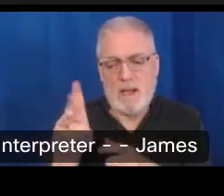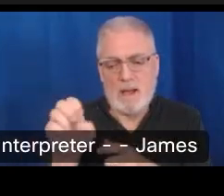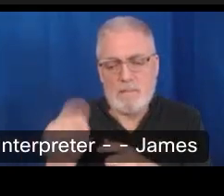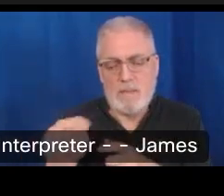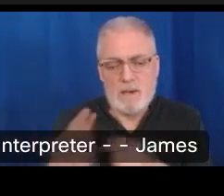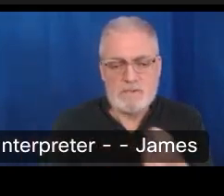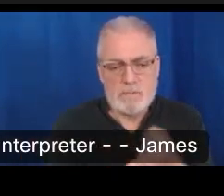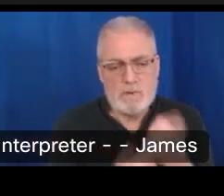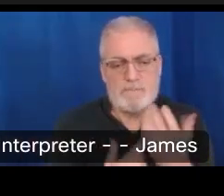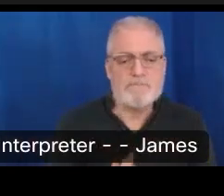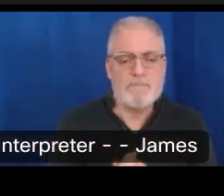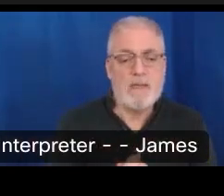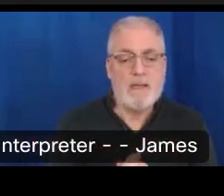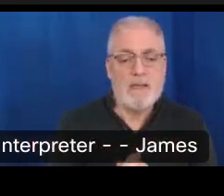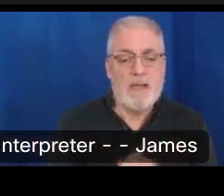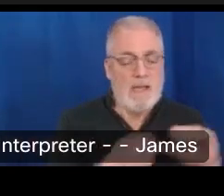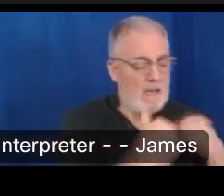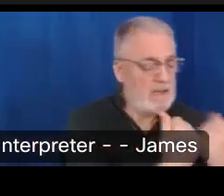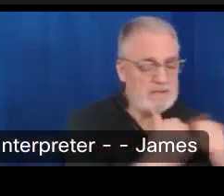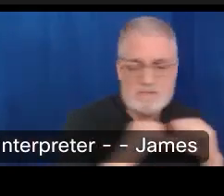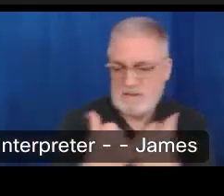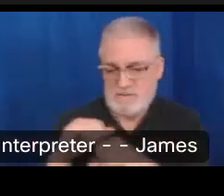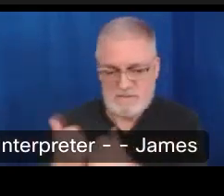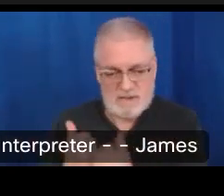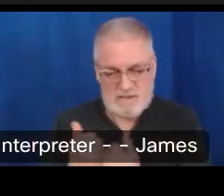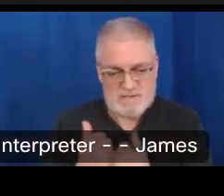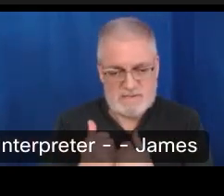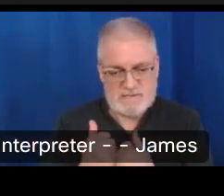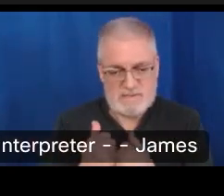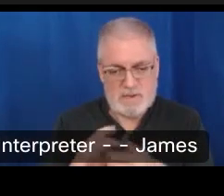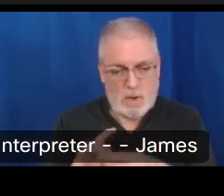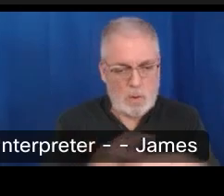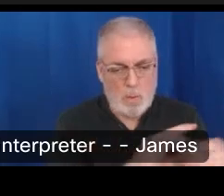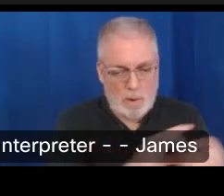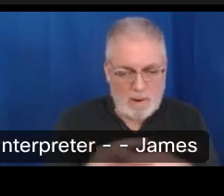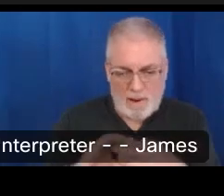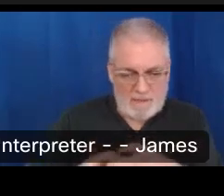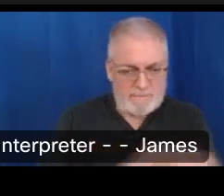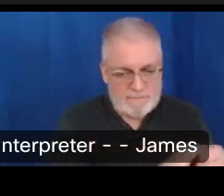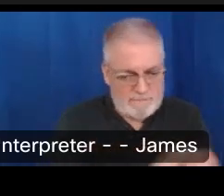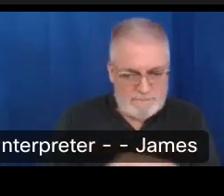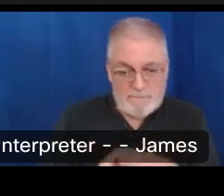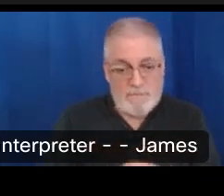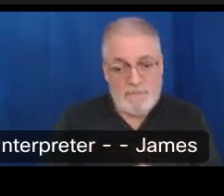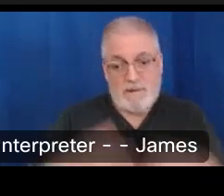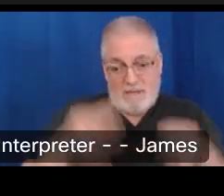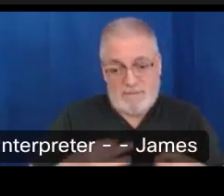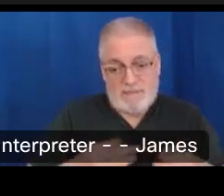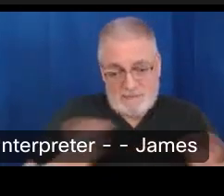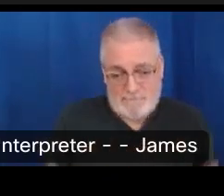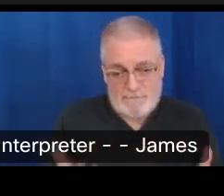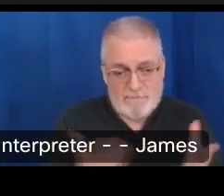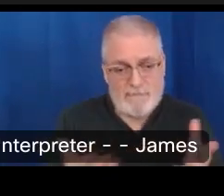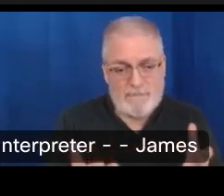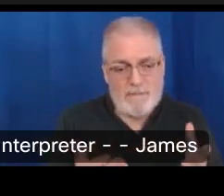coordination, and we're doing all we can to encourage things like we just saw, and improve outreach and coordination for